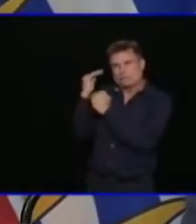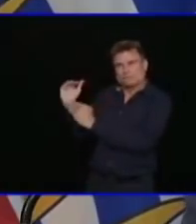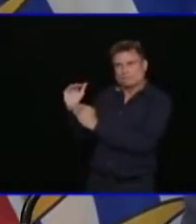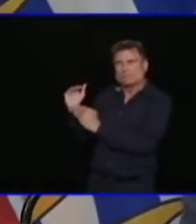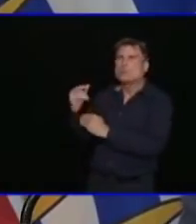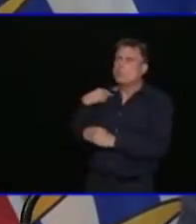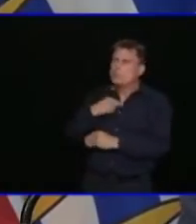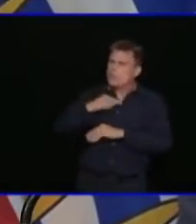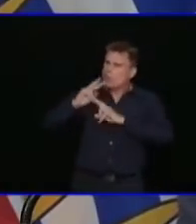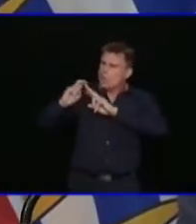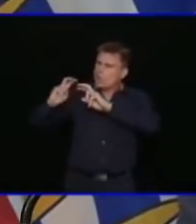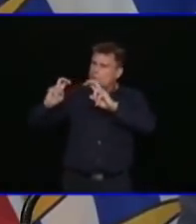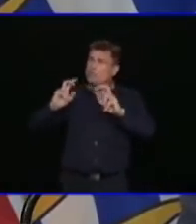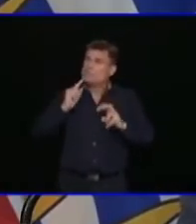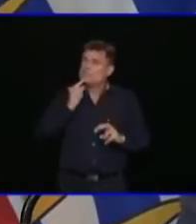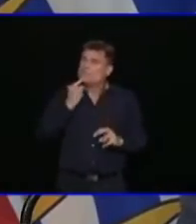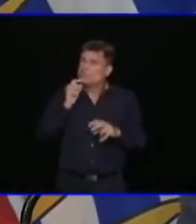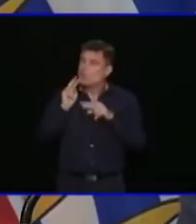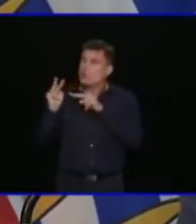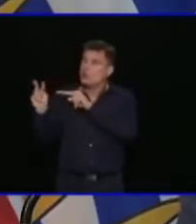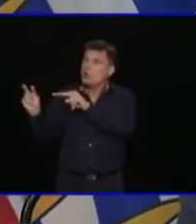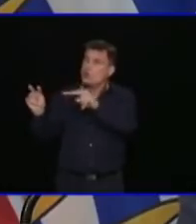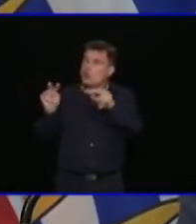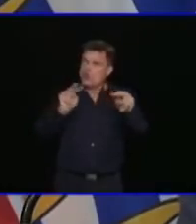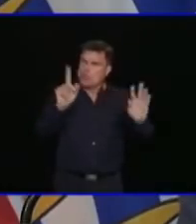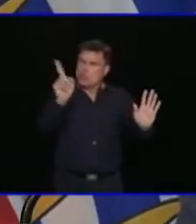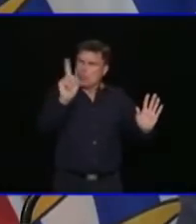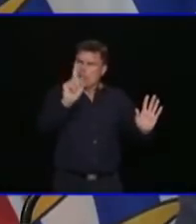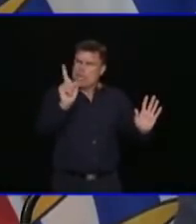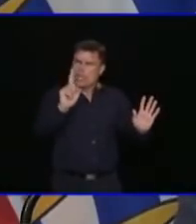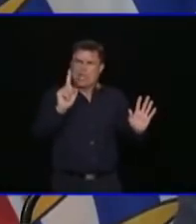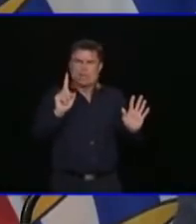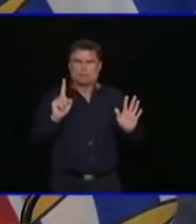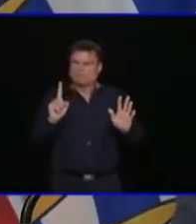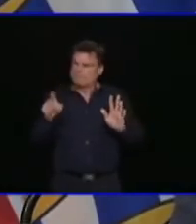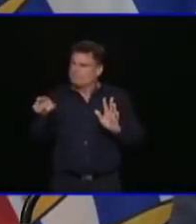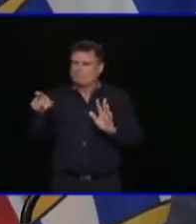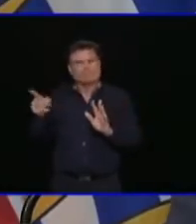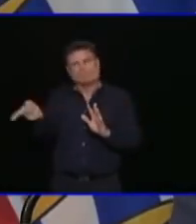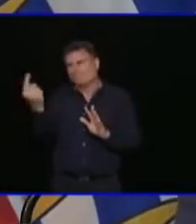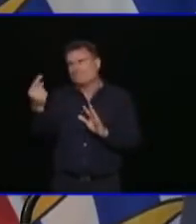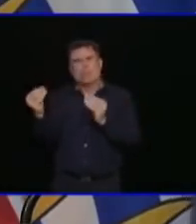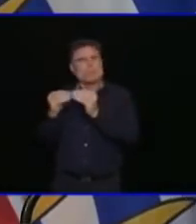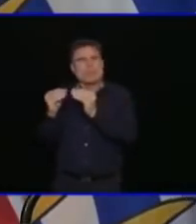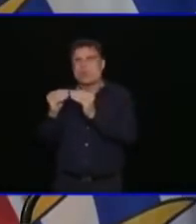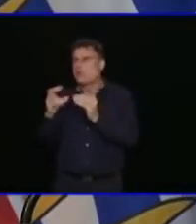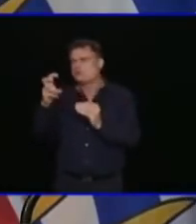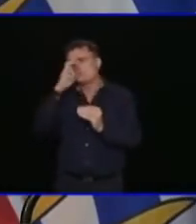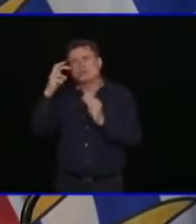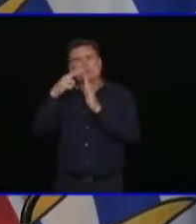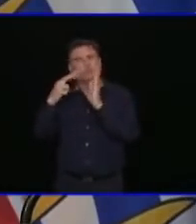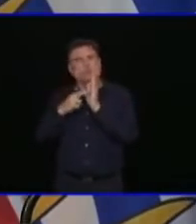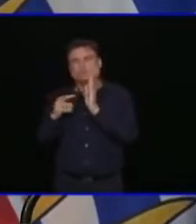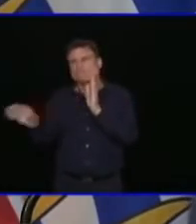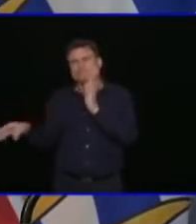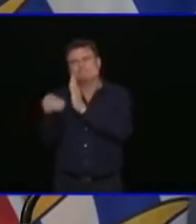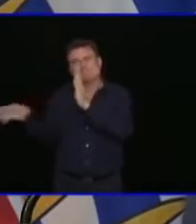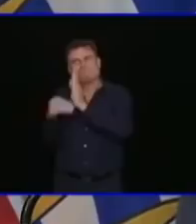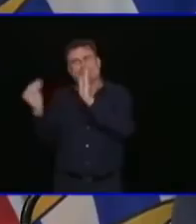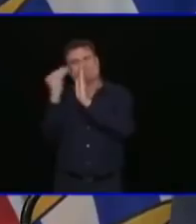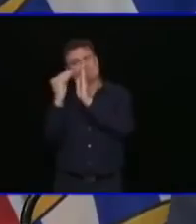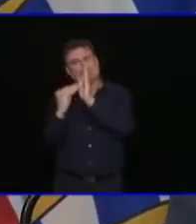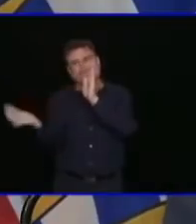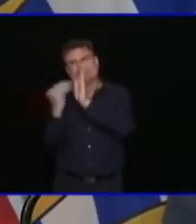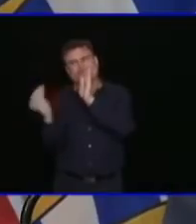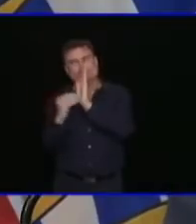longer. What we are trying to do, and what we have done from the very beginning here in BC, was to take the measured